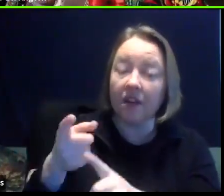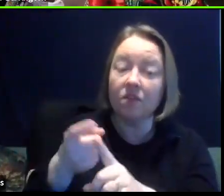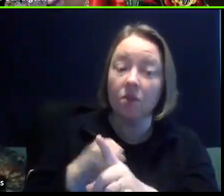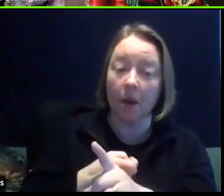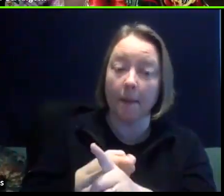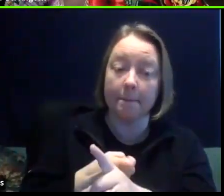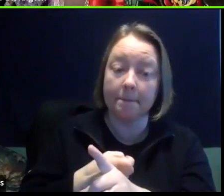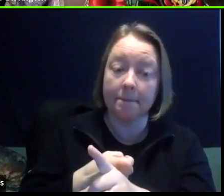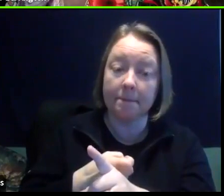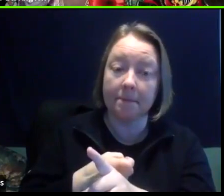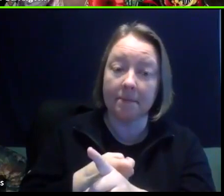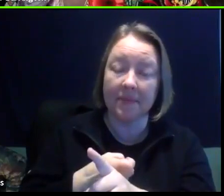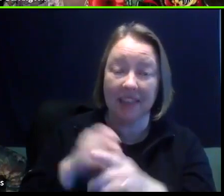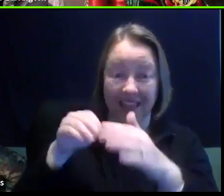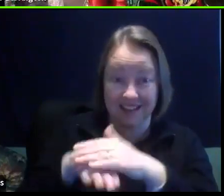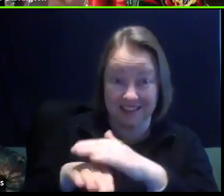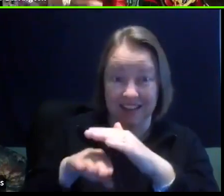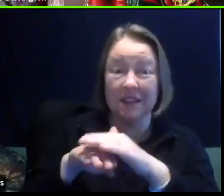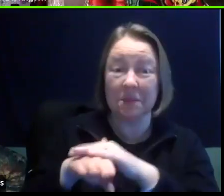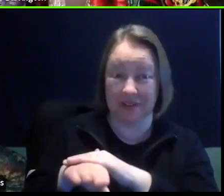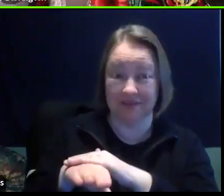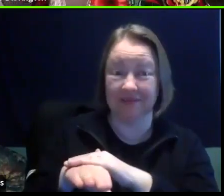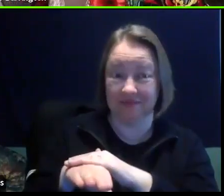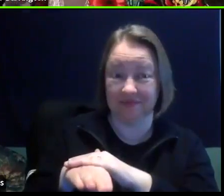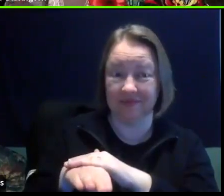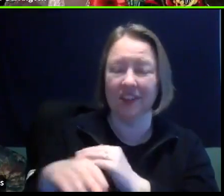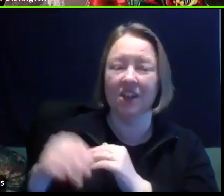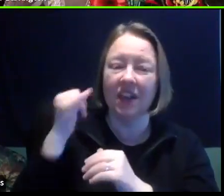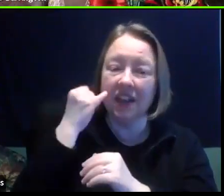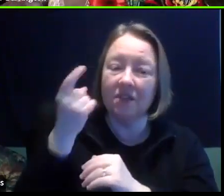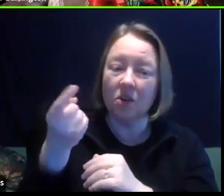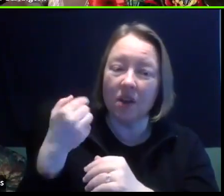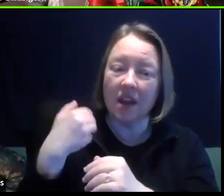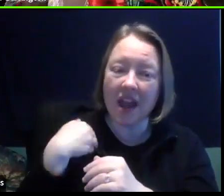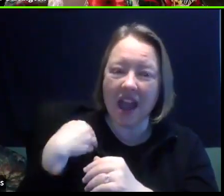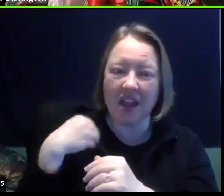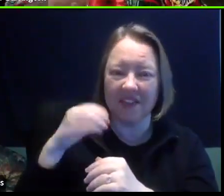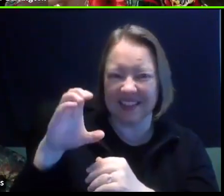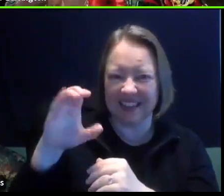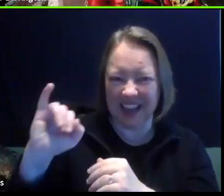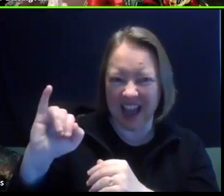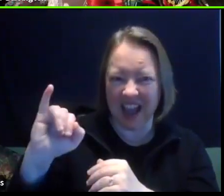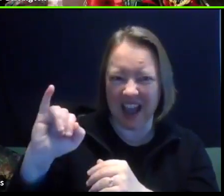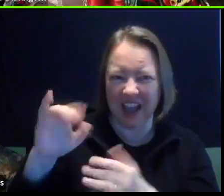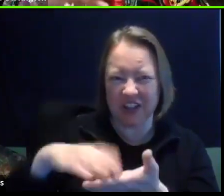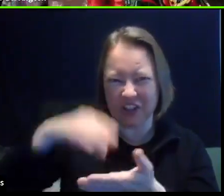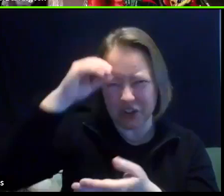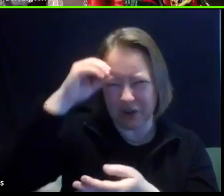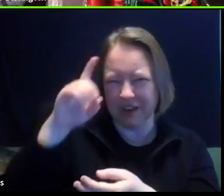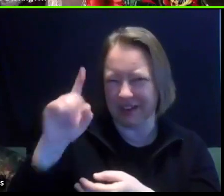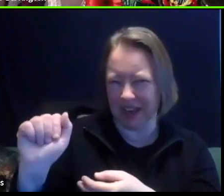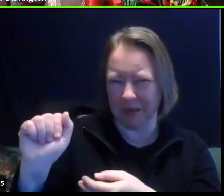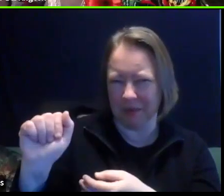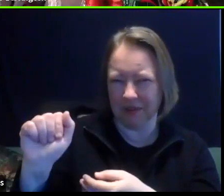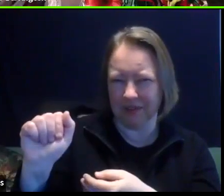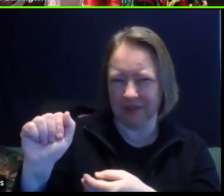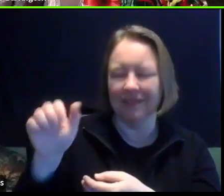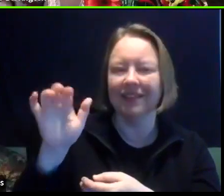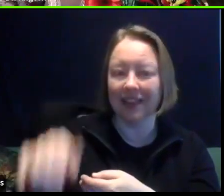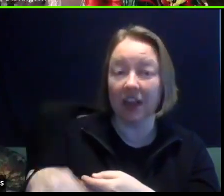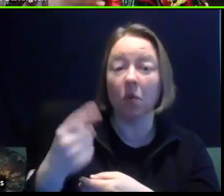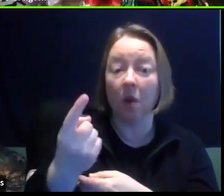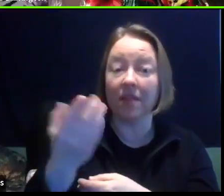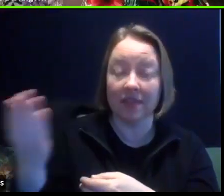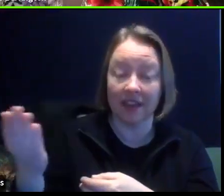of accessibility. So if you have cognitive learning disability, that was one of the things that